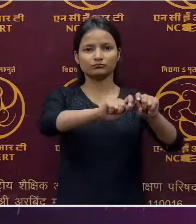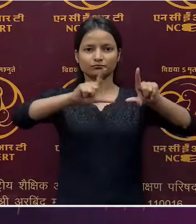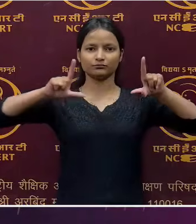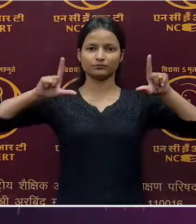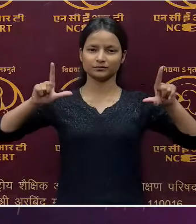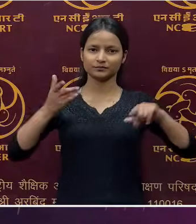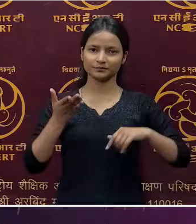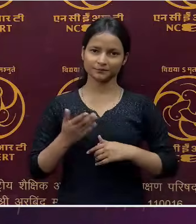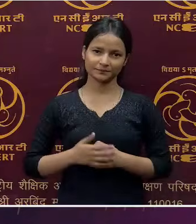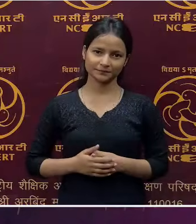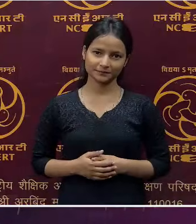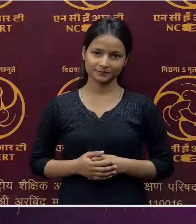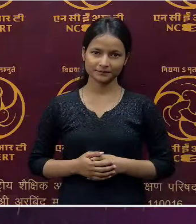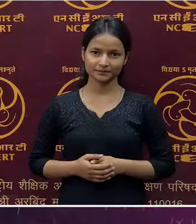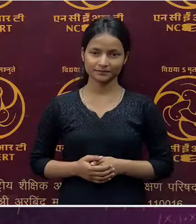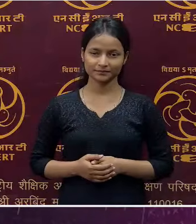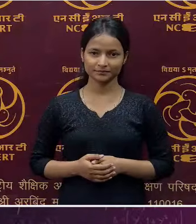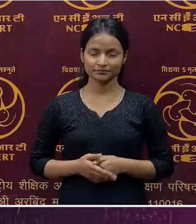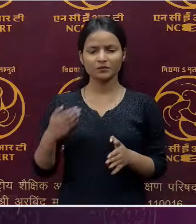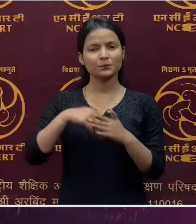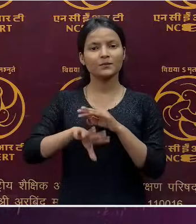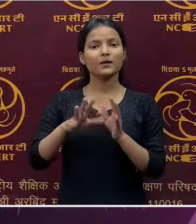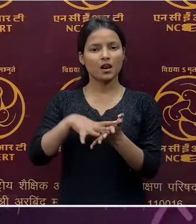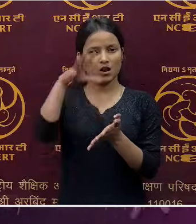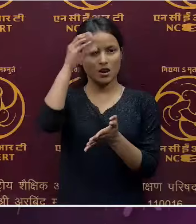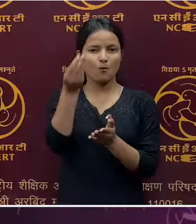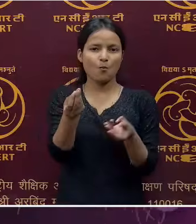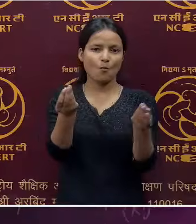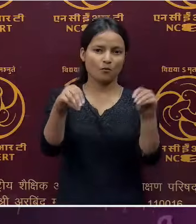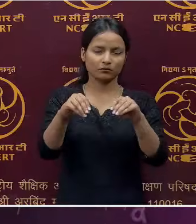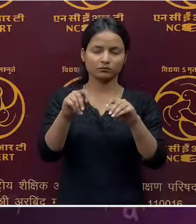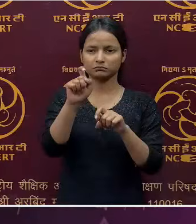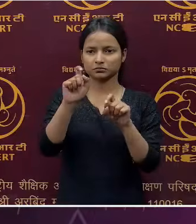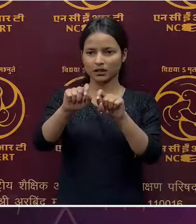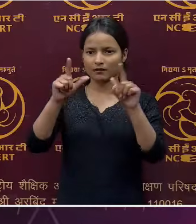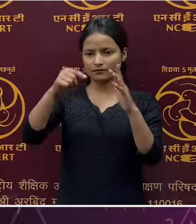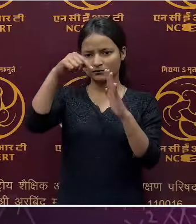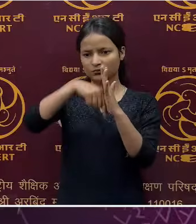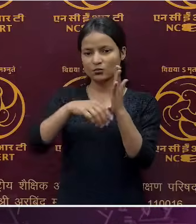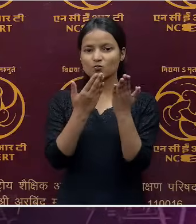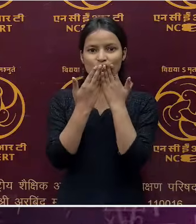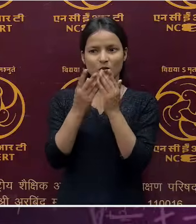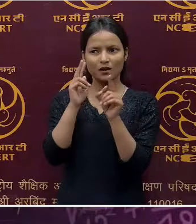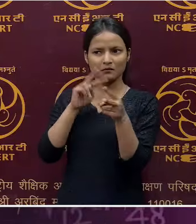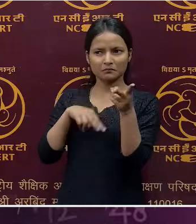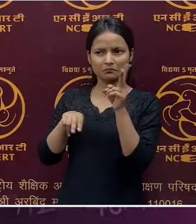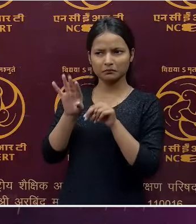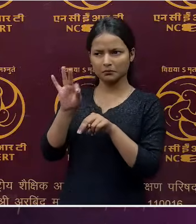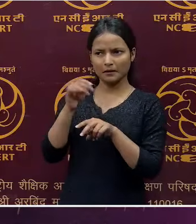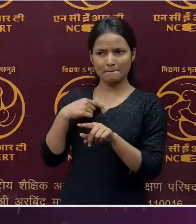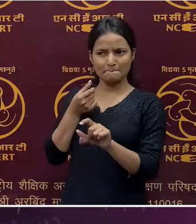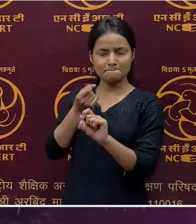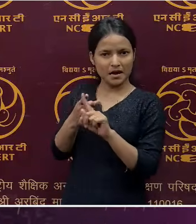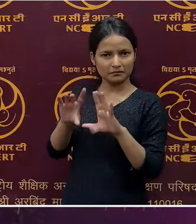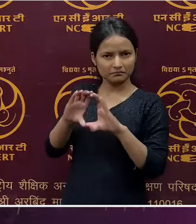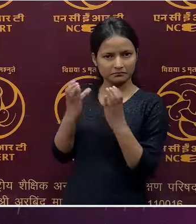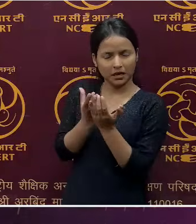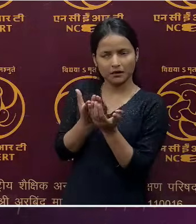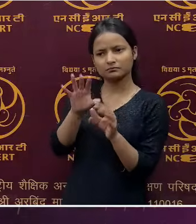click as learn more. This is the home page of virtual lab. Student can explore what is all about virtual lab